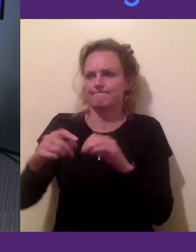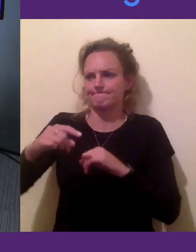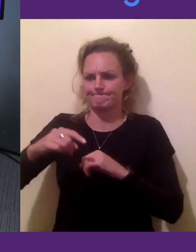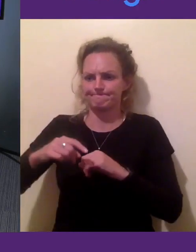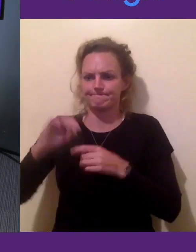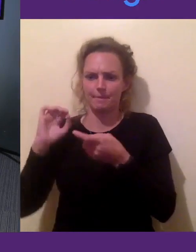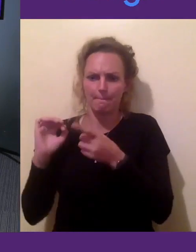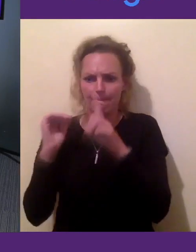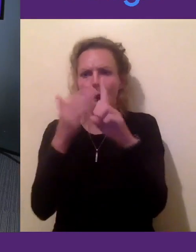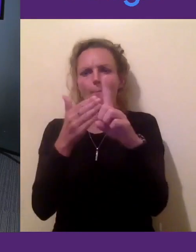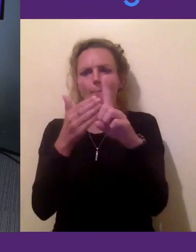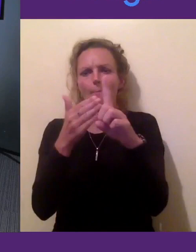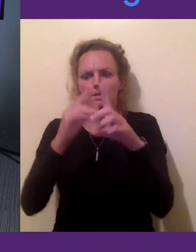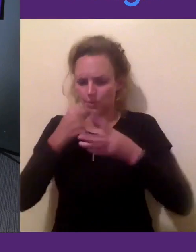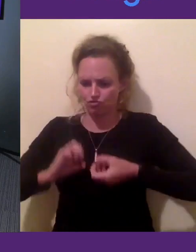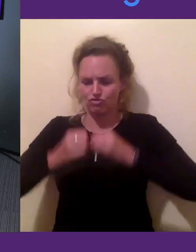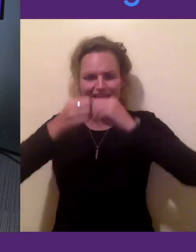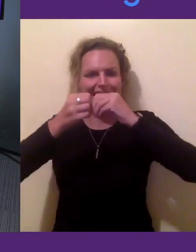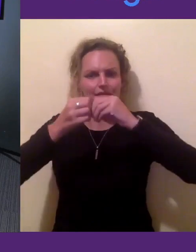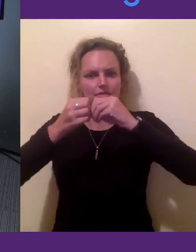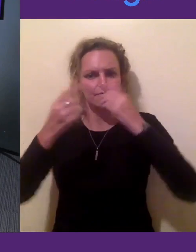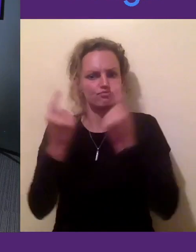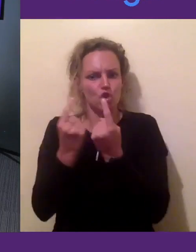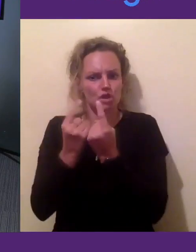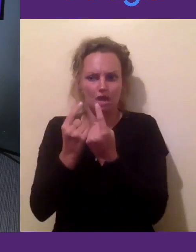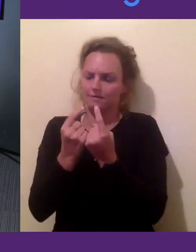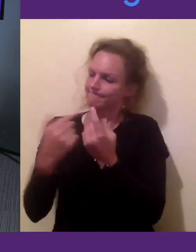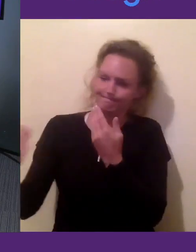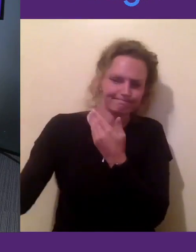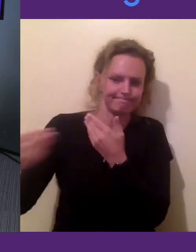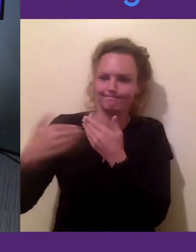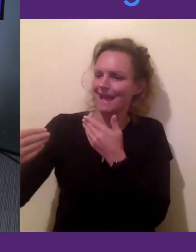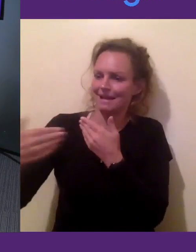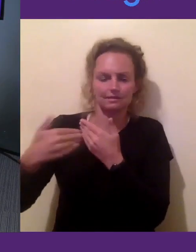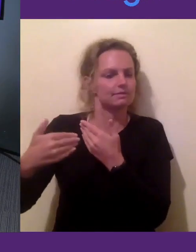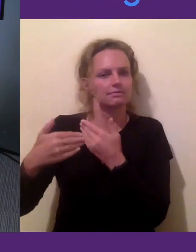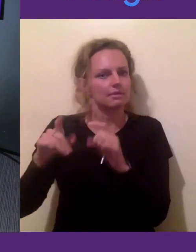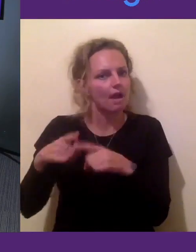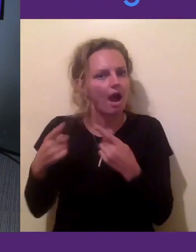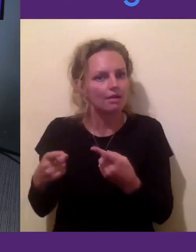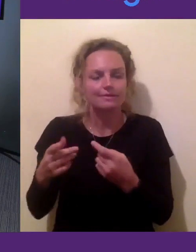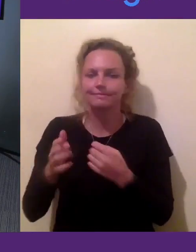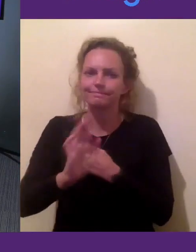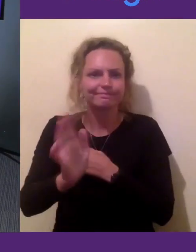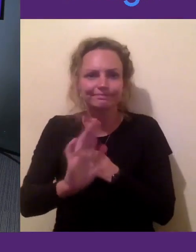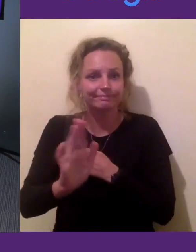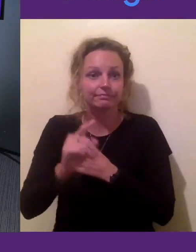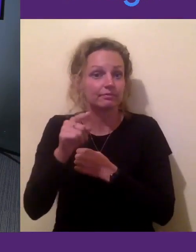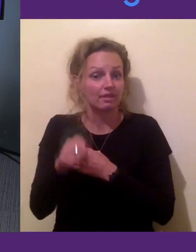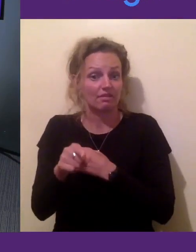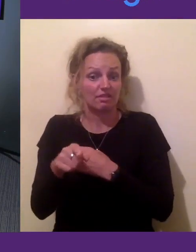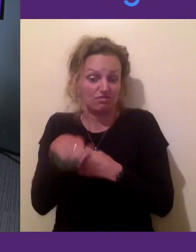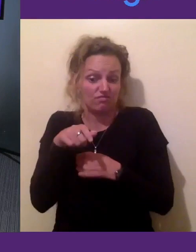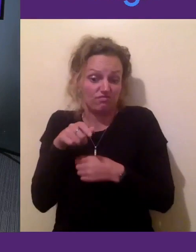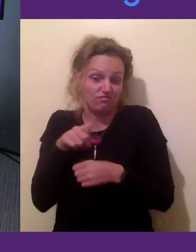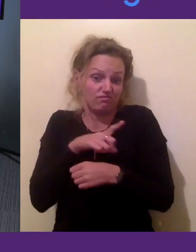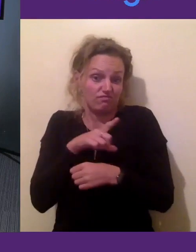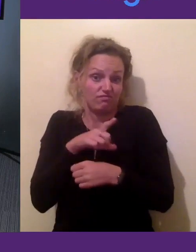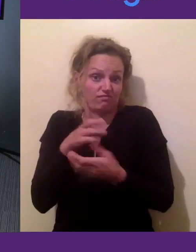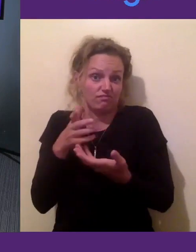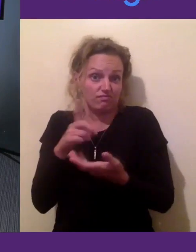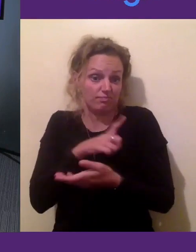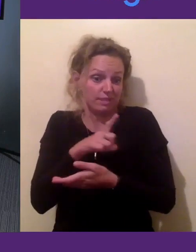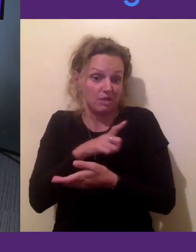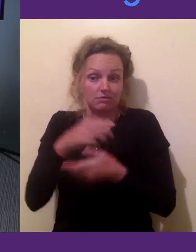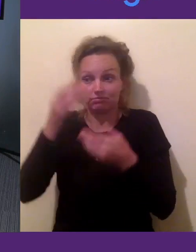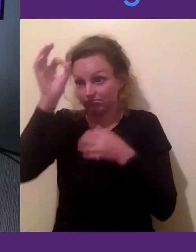not know. And it's as simple as that. And if, at HSBC, we've got a multi-pronged approach that we run weekly training